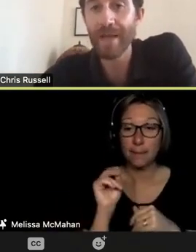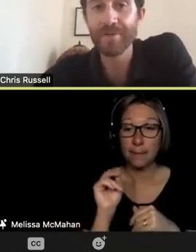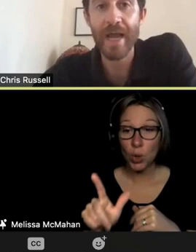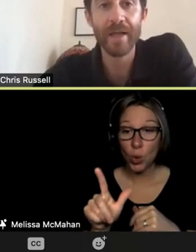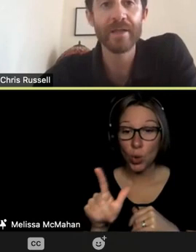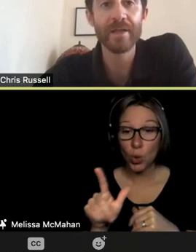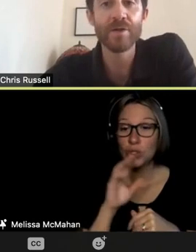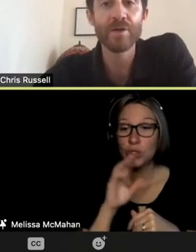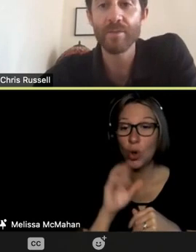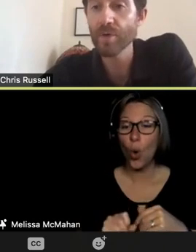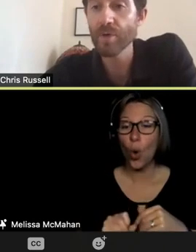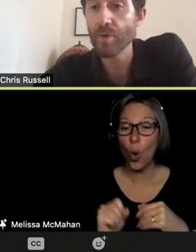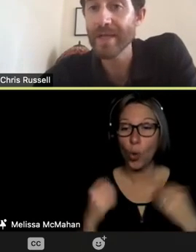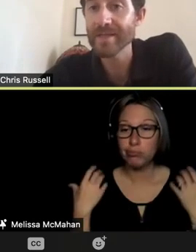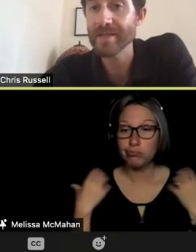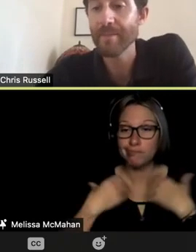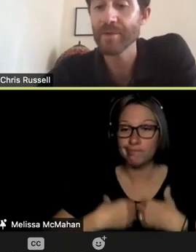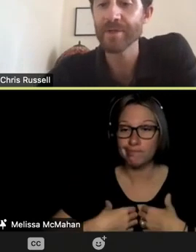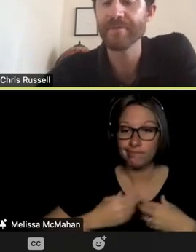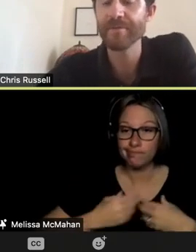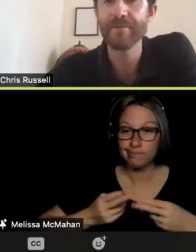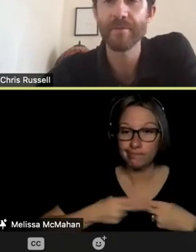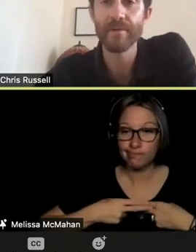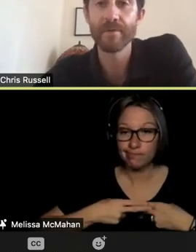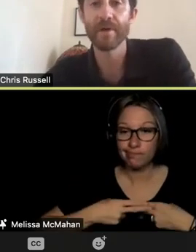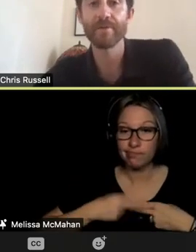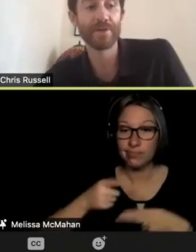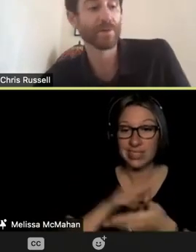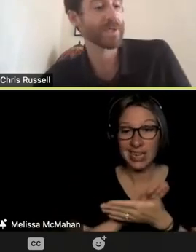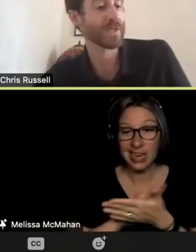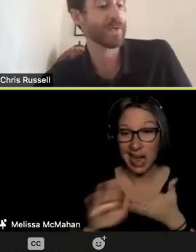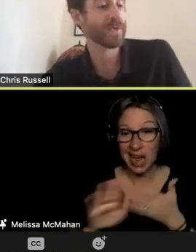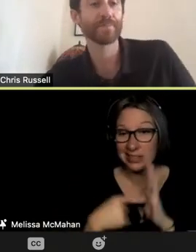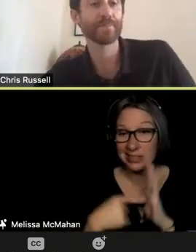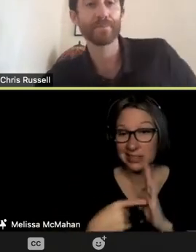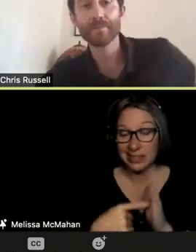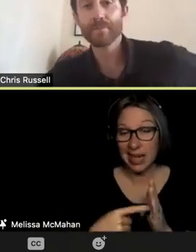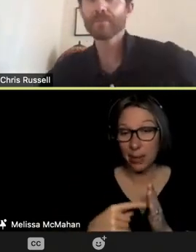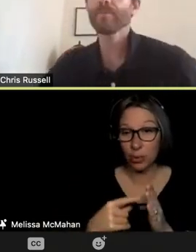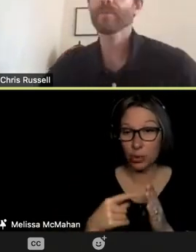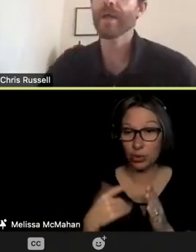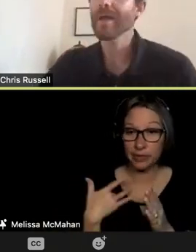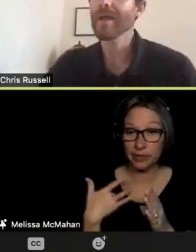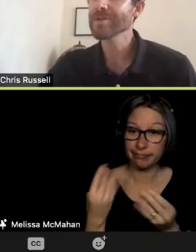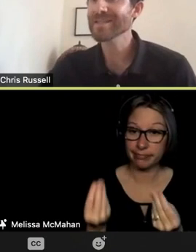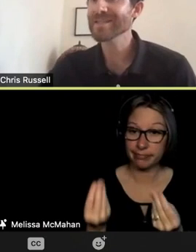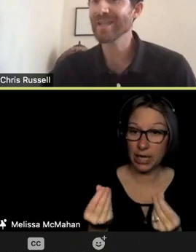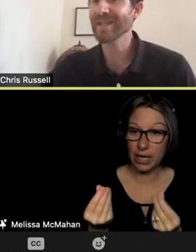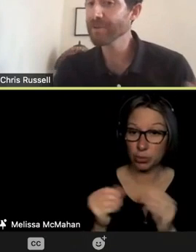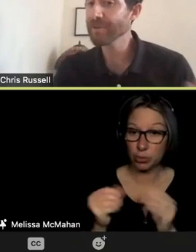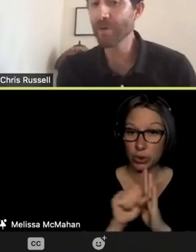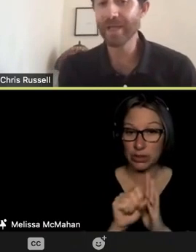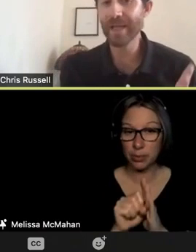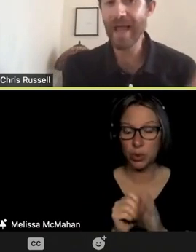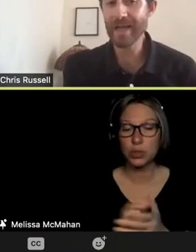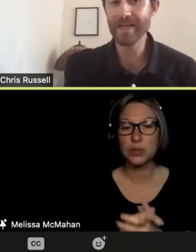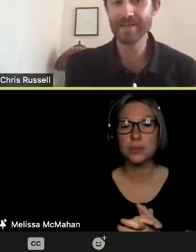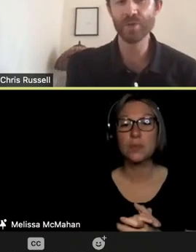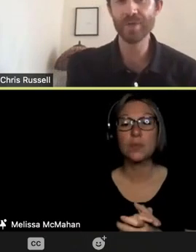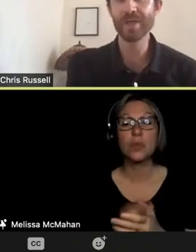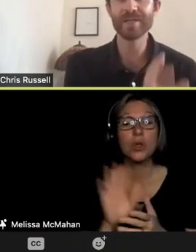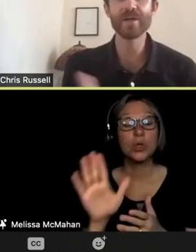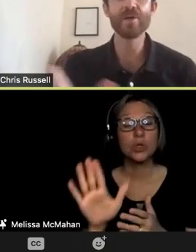of an old life jacket. These are some nice examples of tangible symbols. Okay, so that's to say, even though he